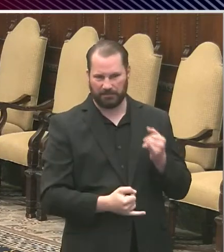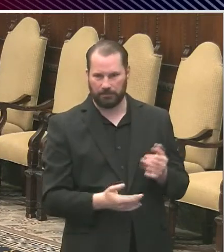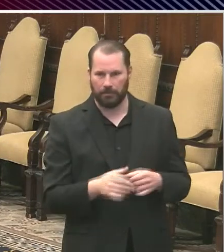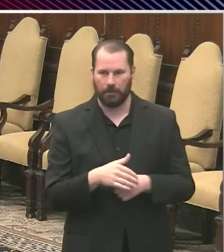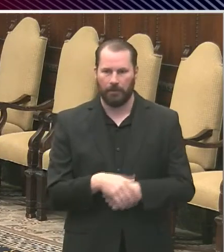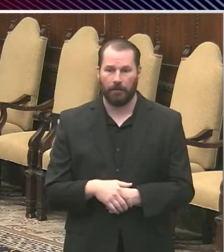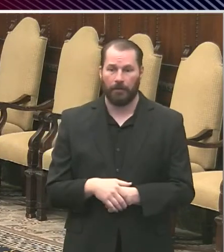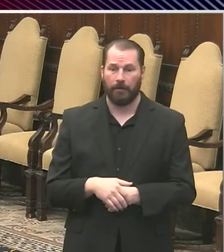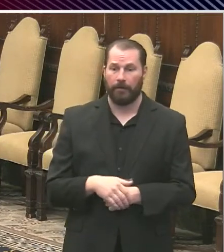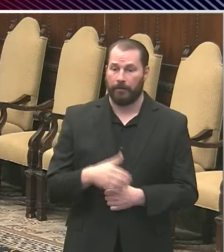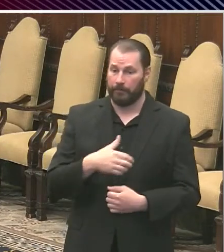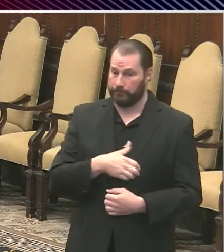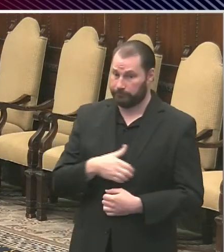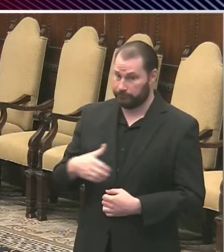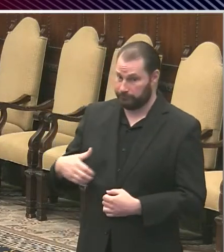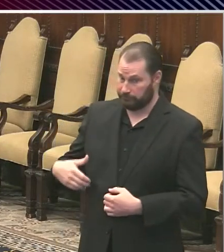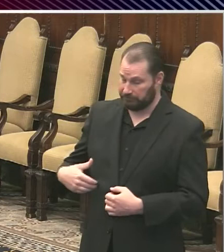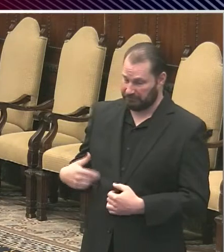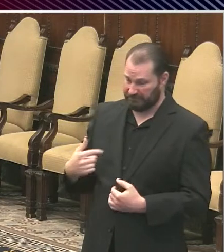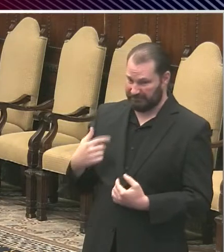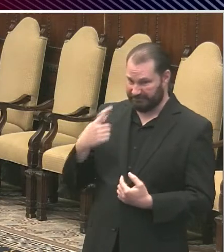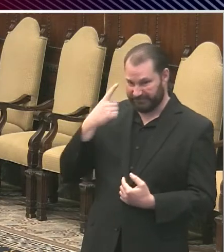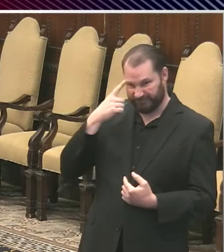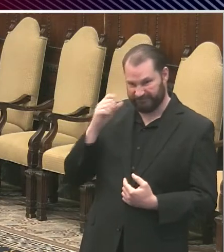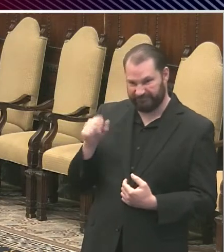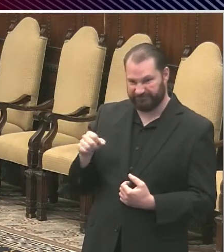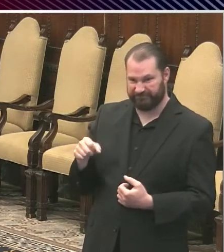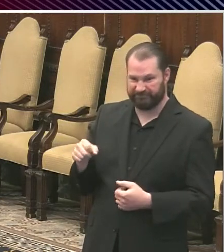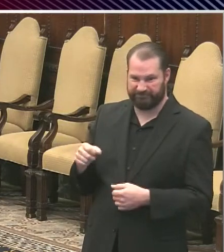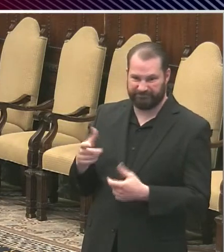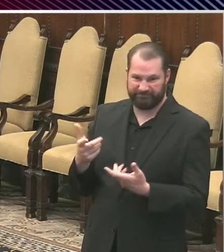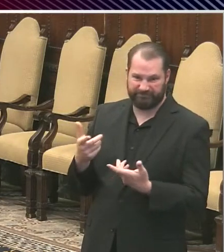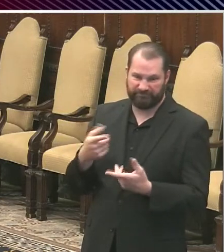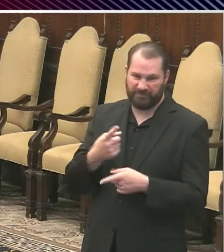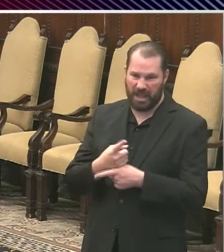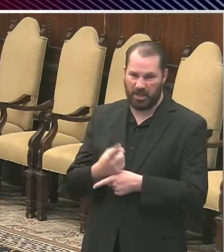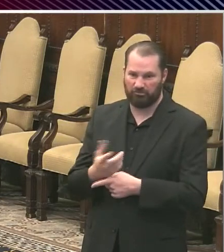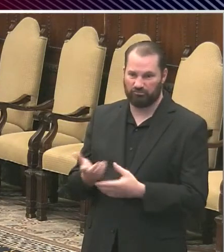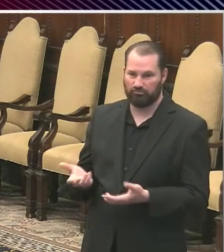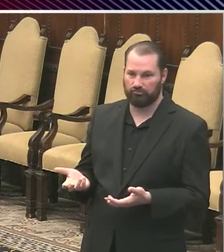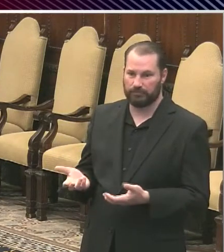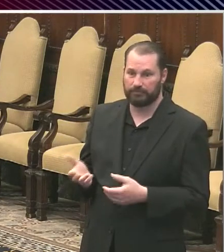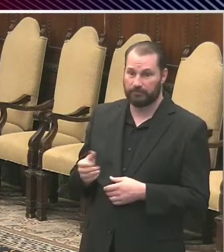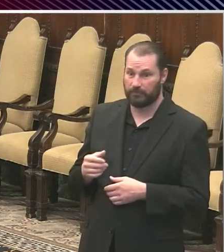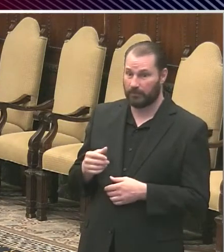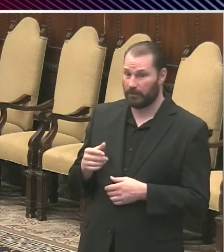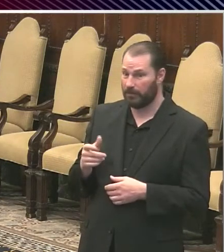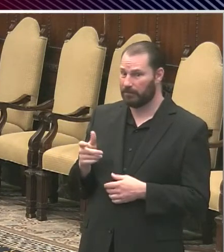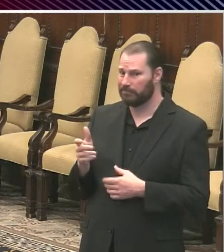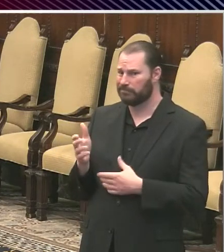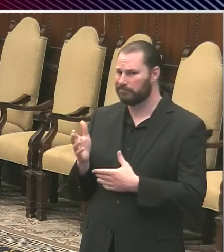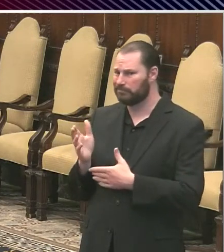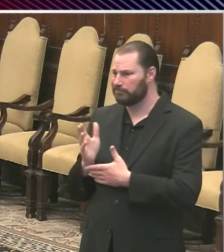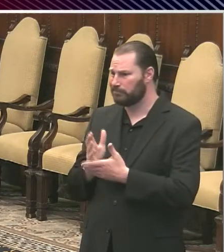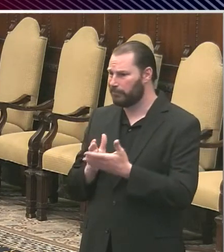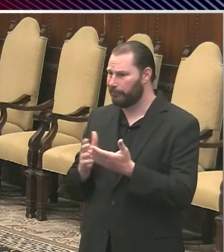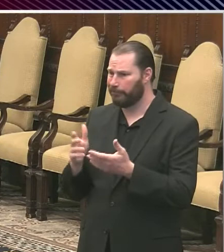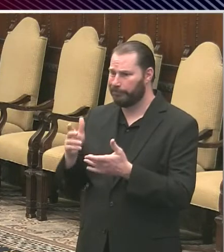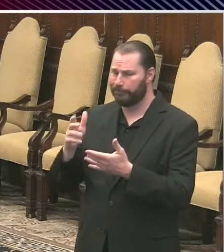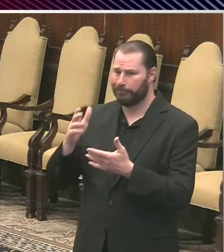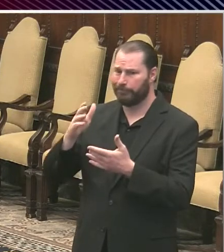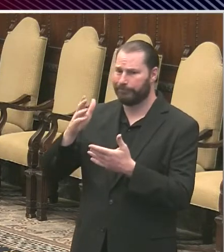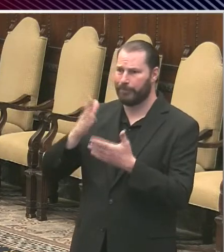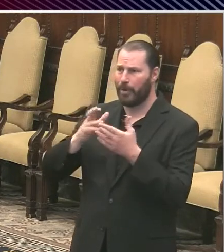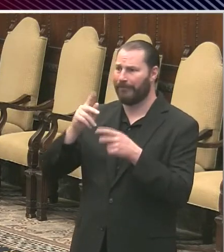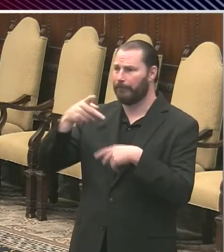are counties in Pennsylvania that have more deer than they have population, and those are less impacted by the virus to